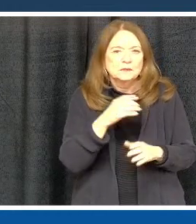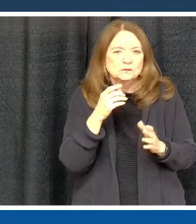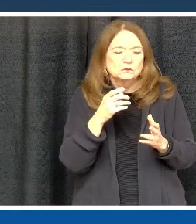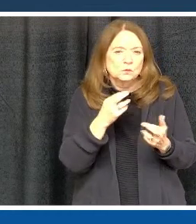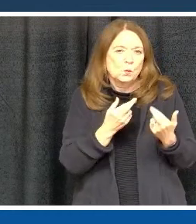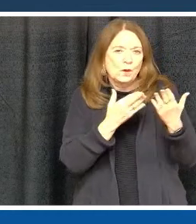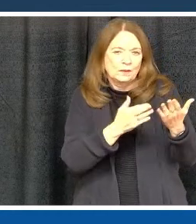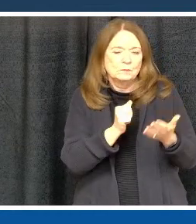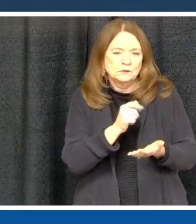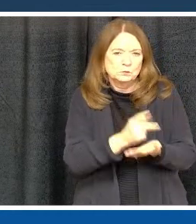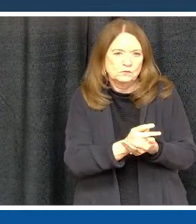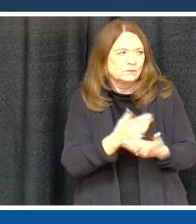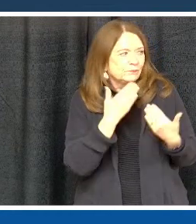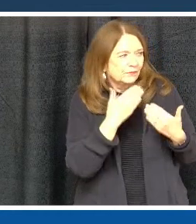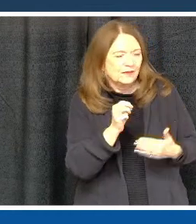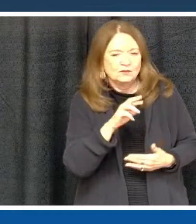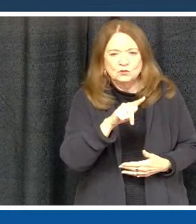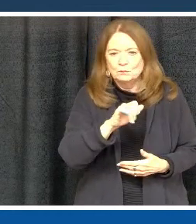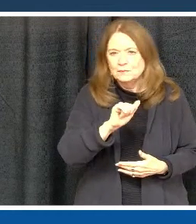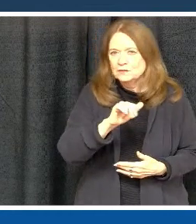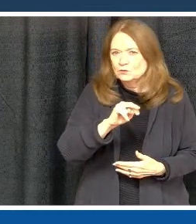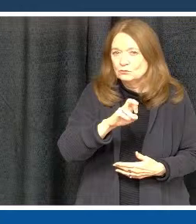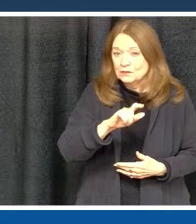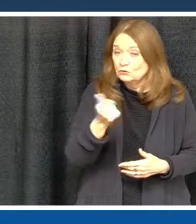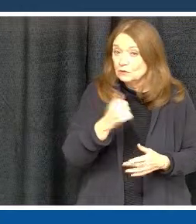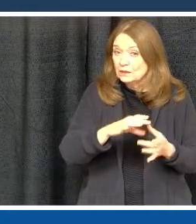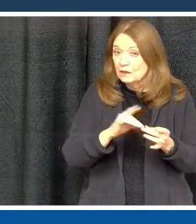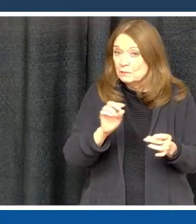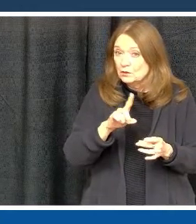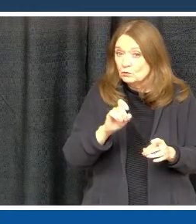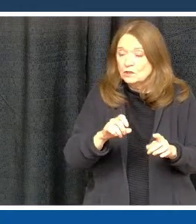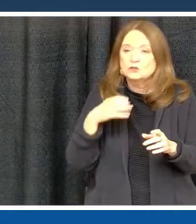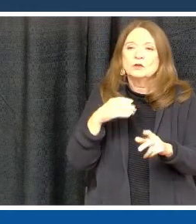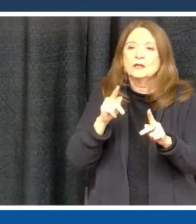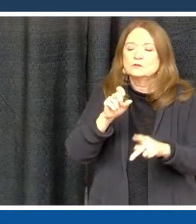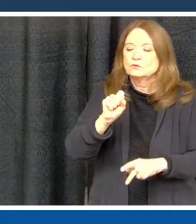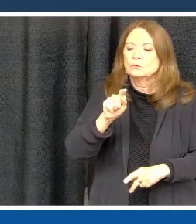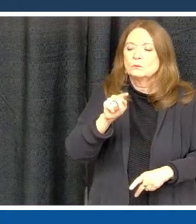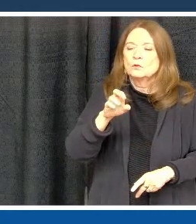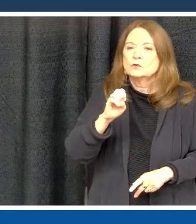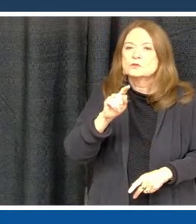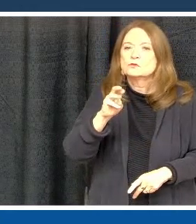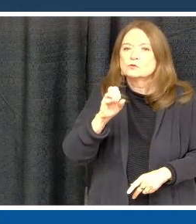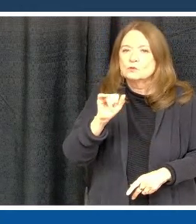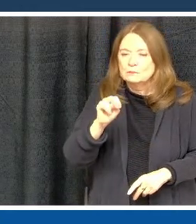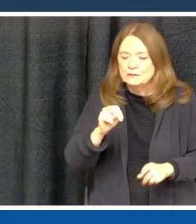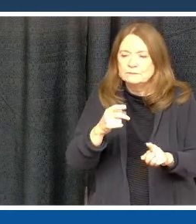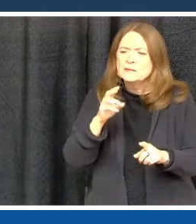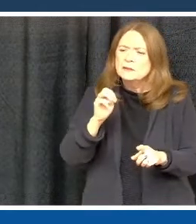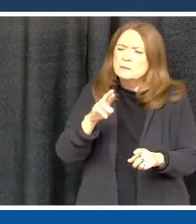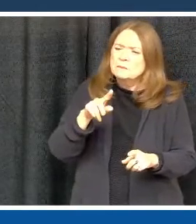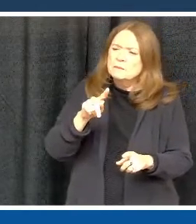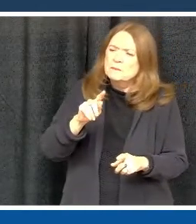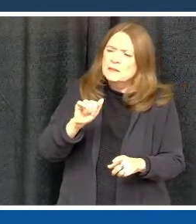approval. Thank you, Mr. Tyndall. Any comment or question? Councilperson Streetman, you're recognized. Thank you, Mayor. Mr. Tyndall, the city clerk